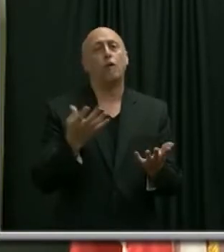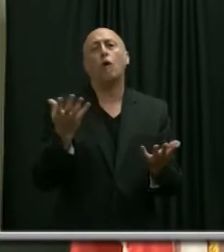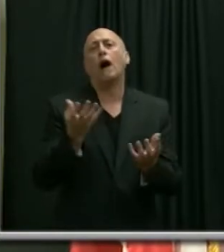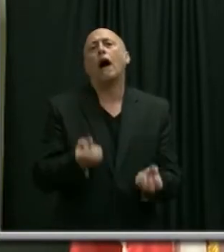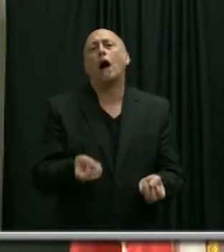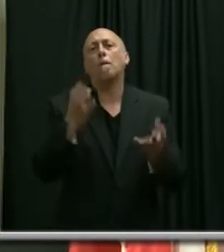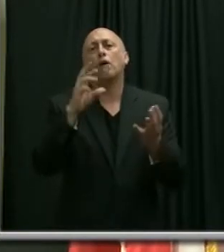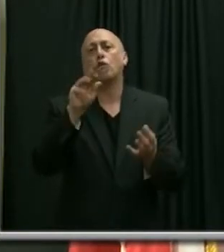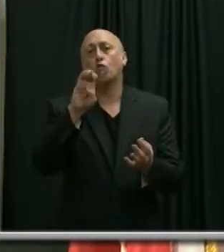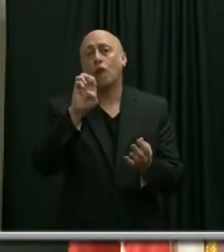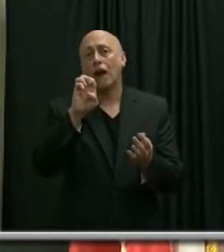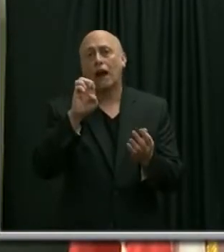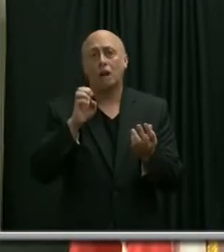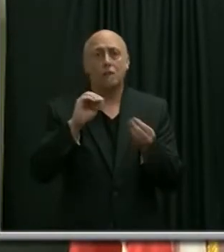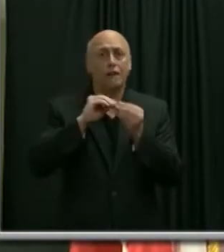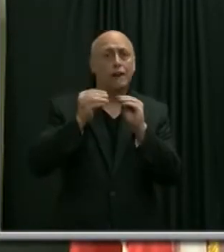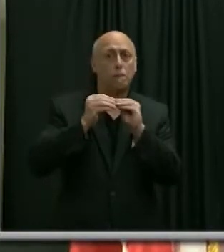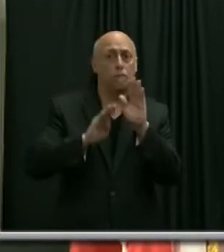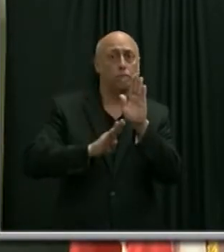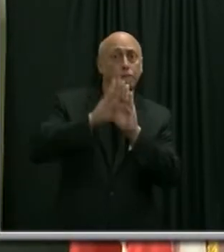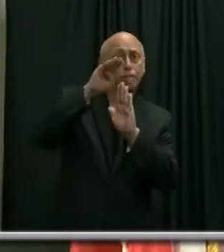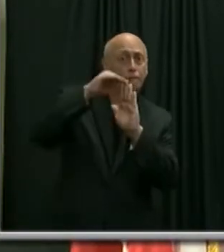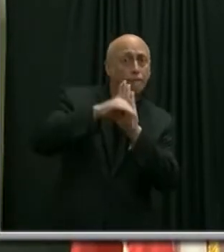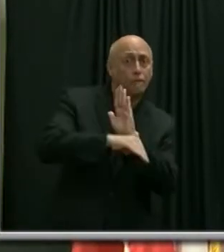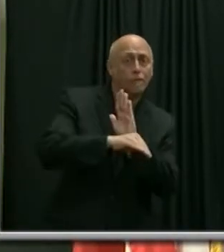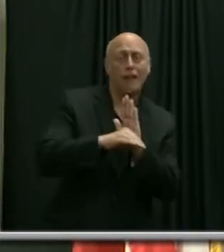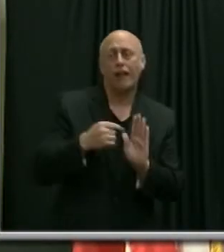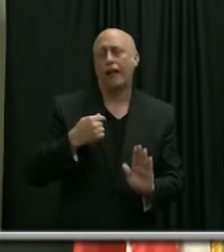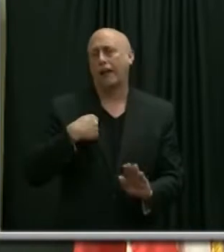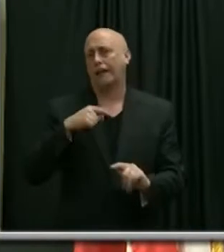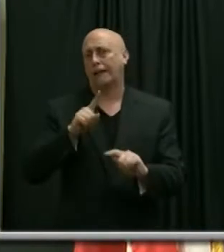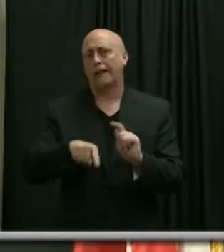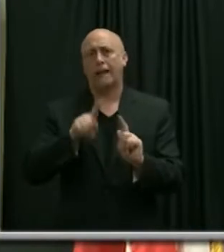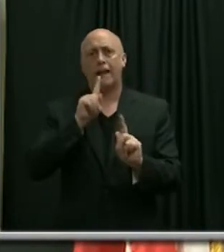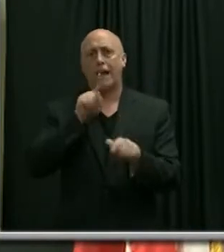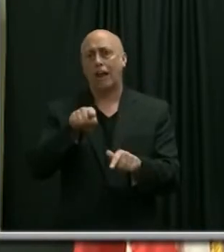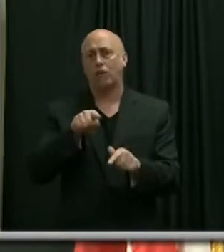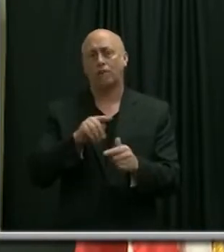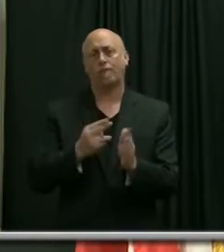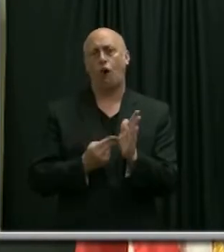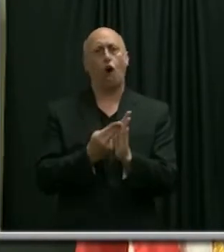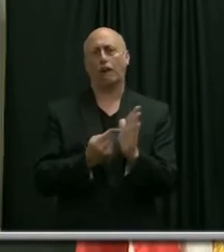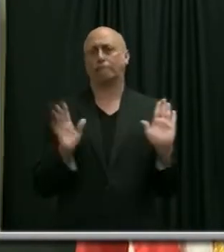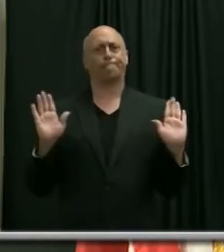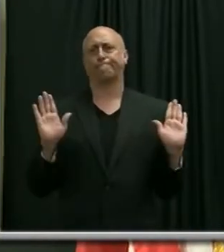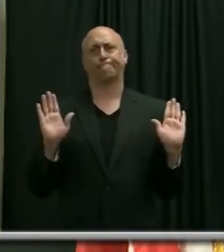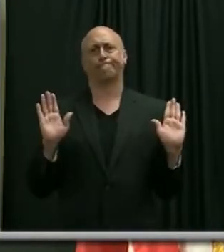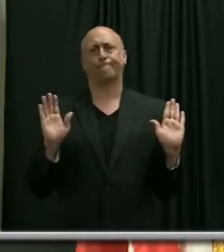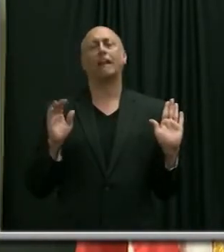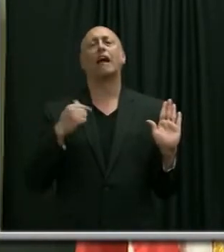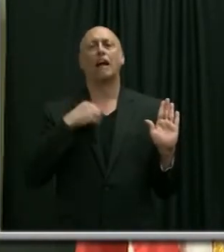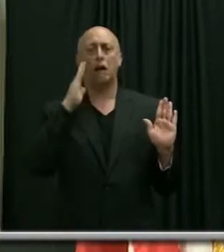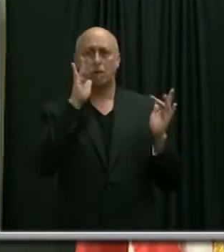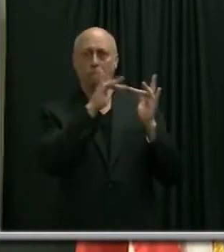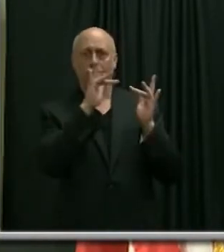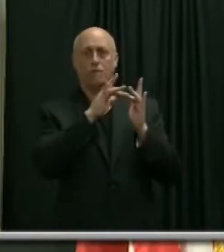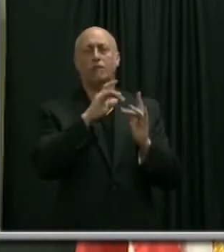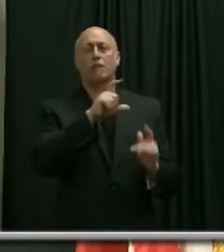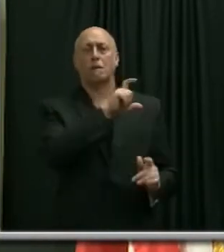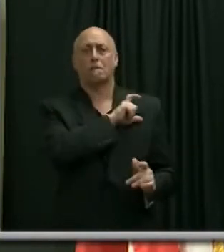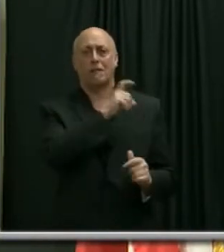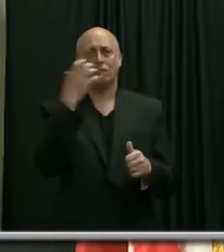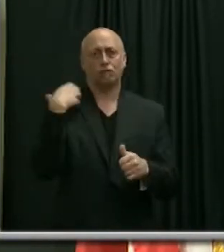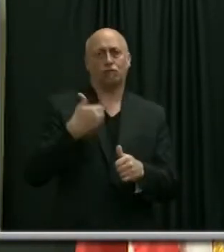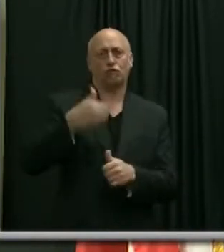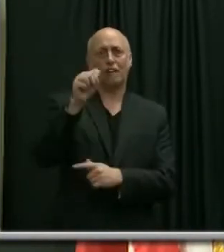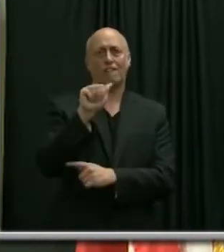is. So I will not be able to answer that to be truthful with it. So I will get with Chief Anderson and we will respond to